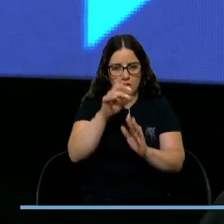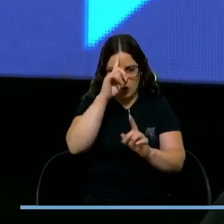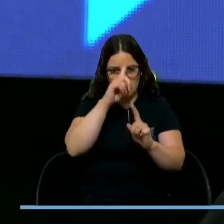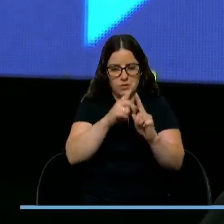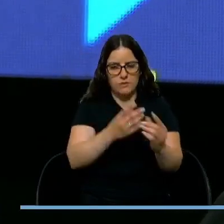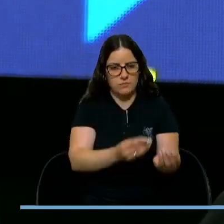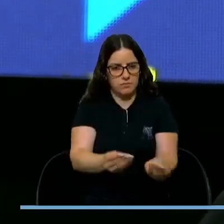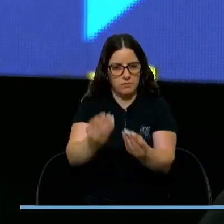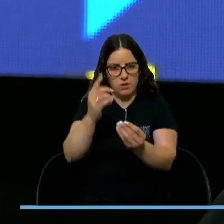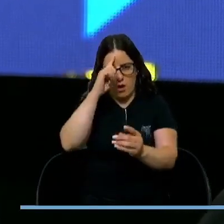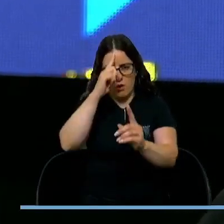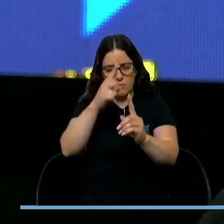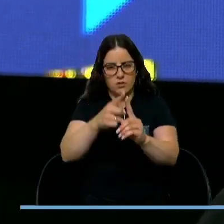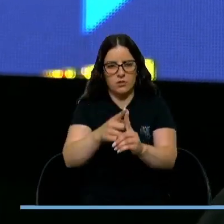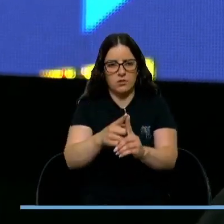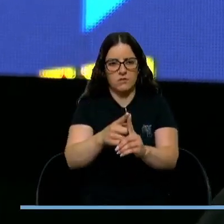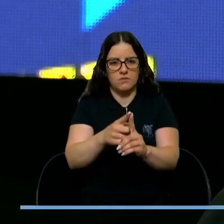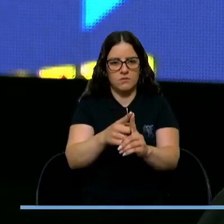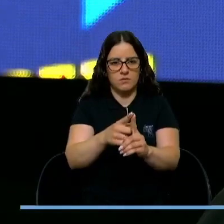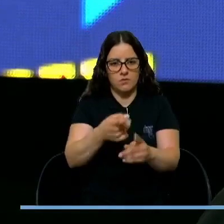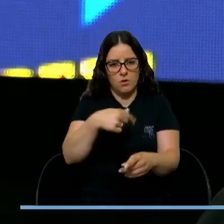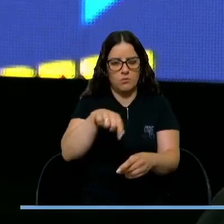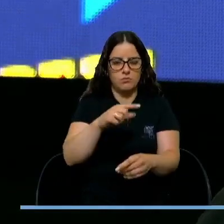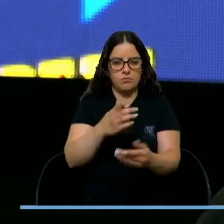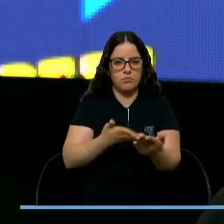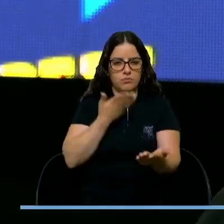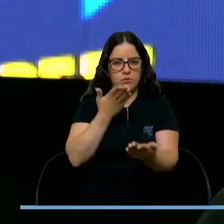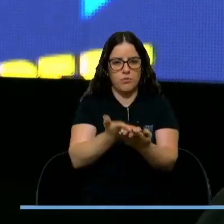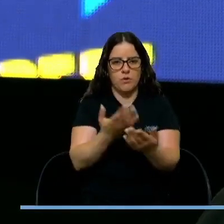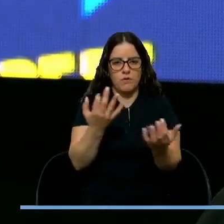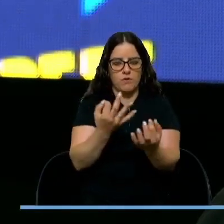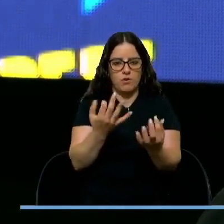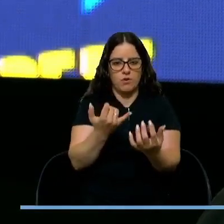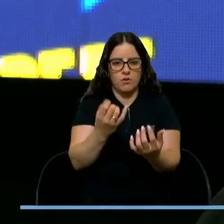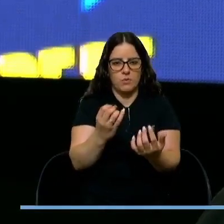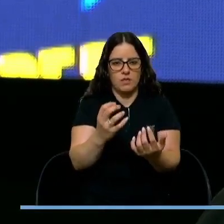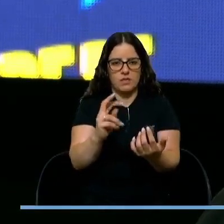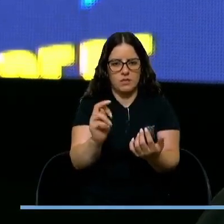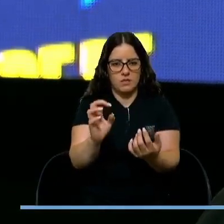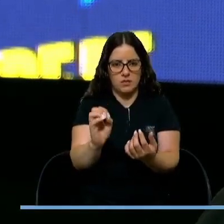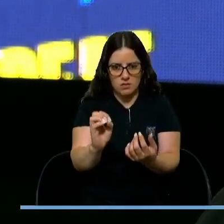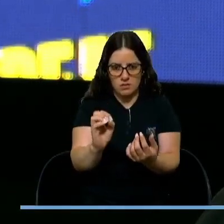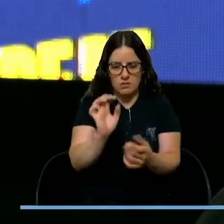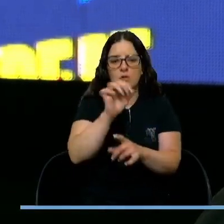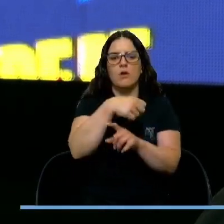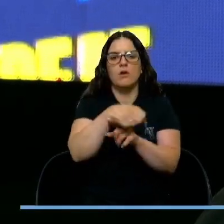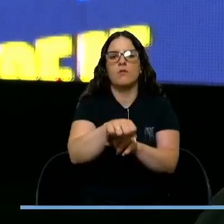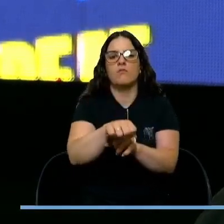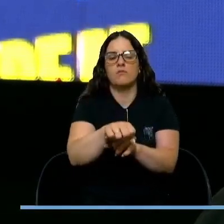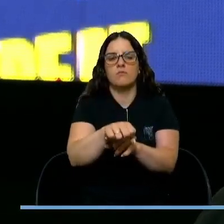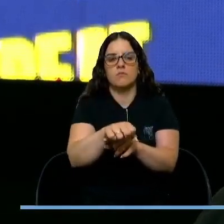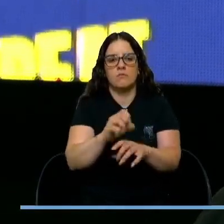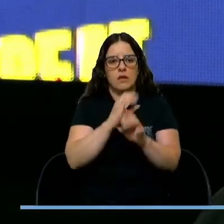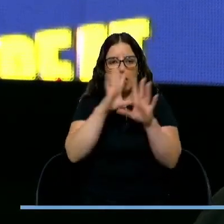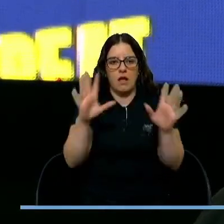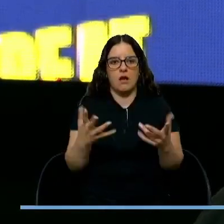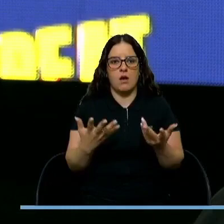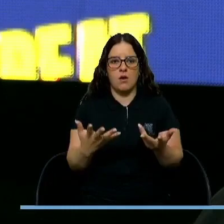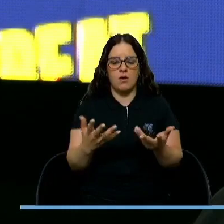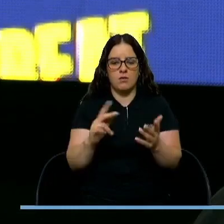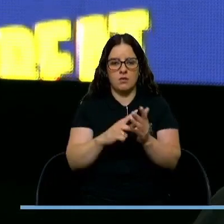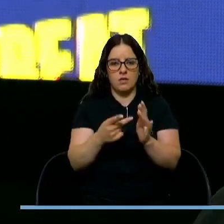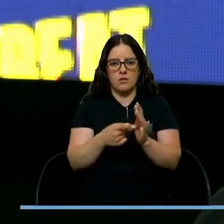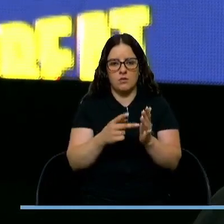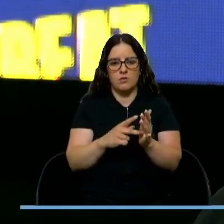Will we be able to achieve the objective as society and nations we propose for 2030? Yes. Of course, technology